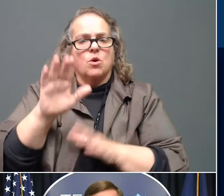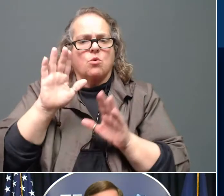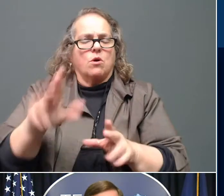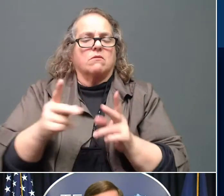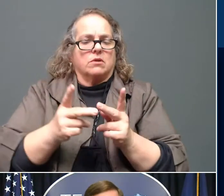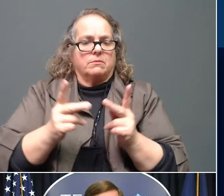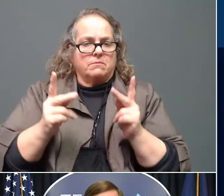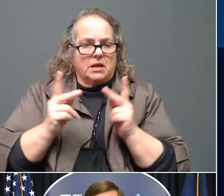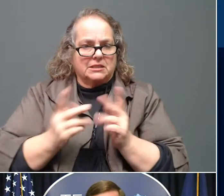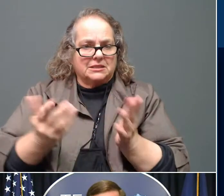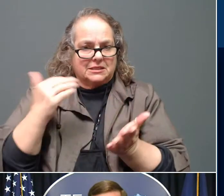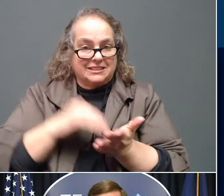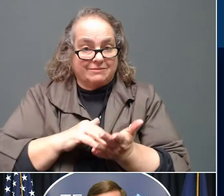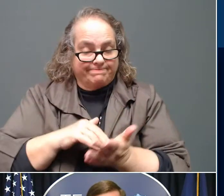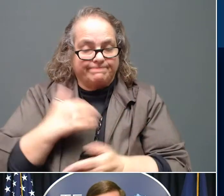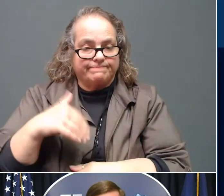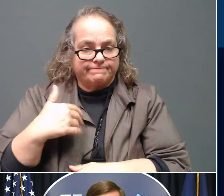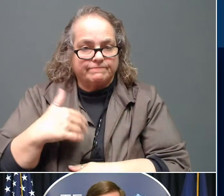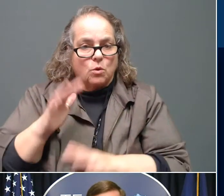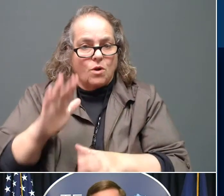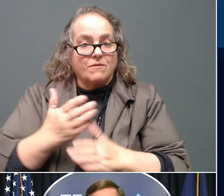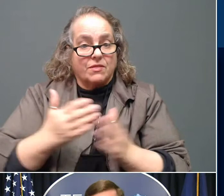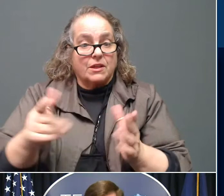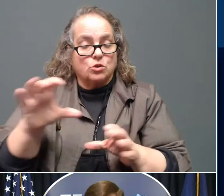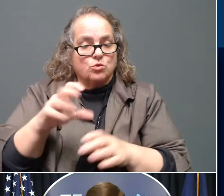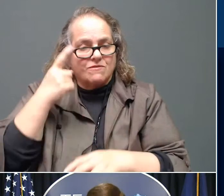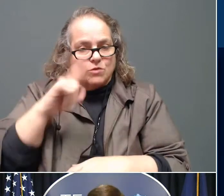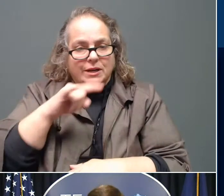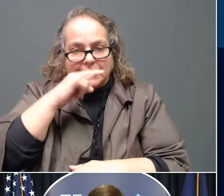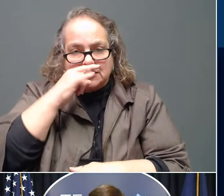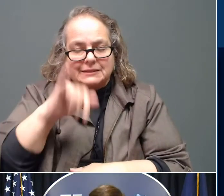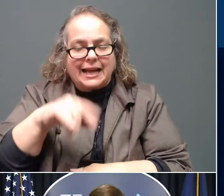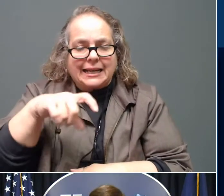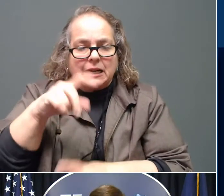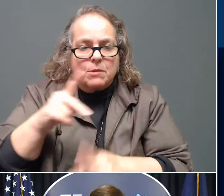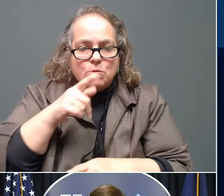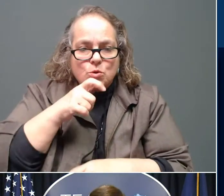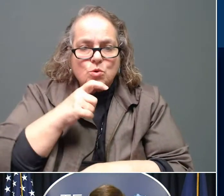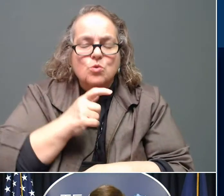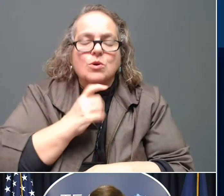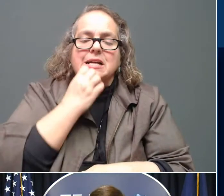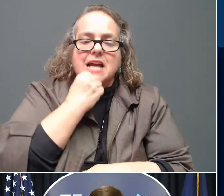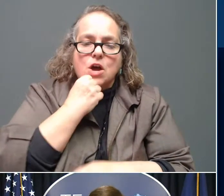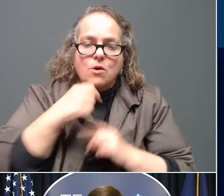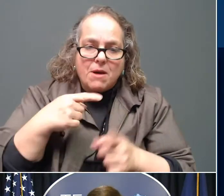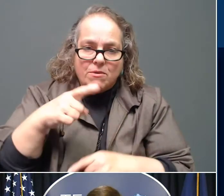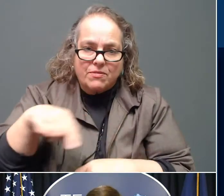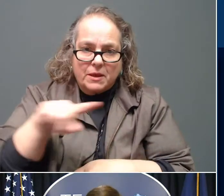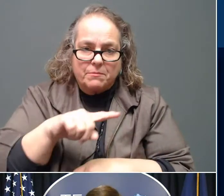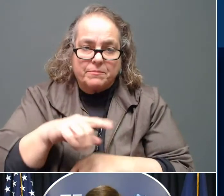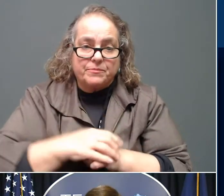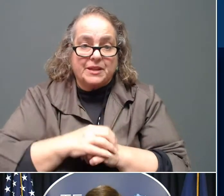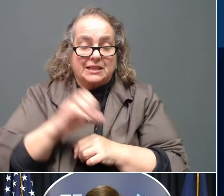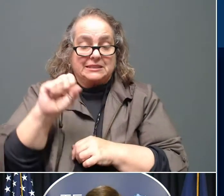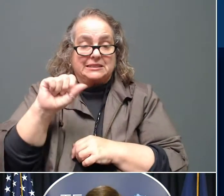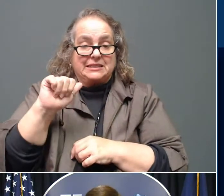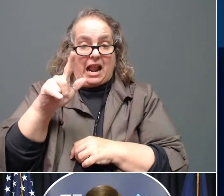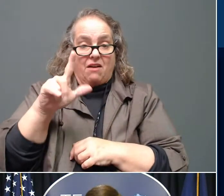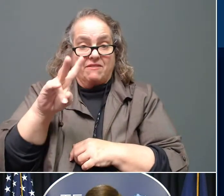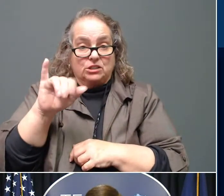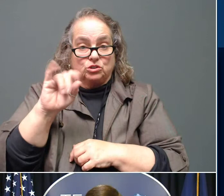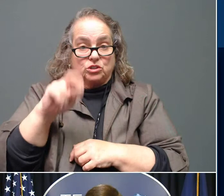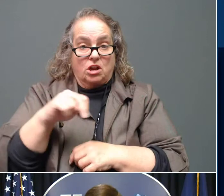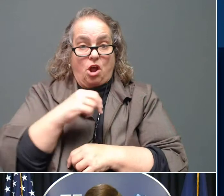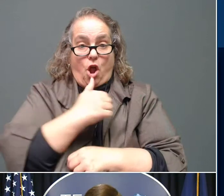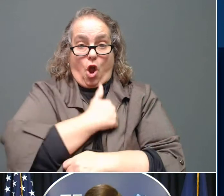the great work they were doing for kids that need people that care about them. Salvation Army of Hopkinsville, Volunteers